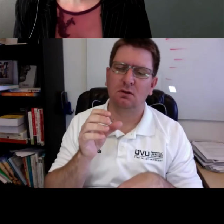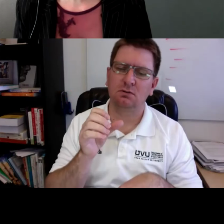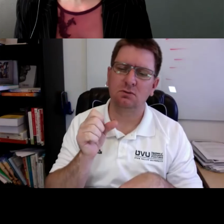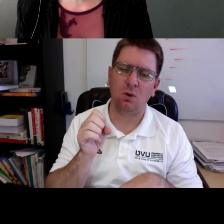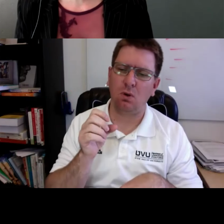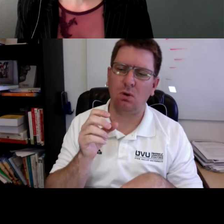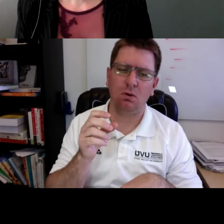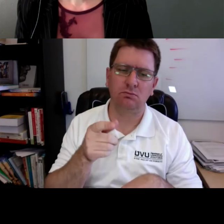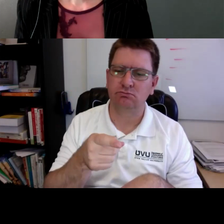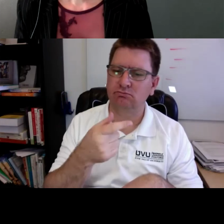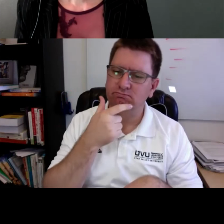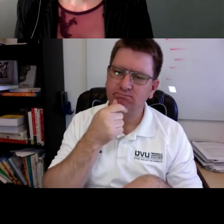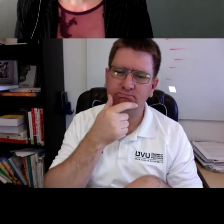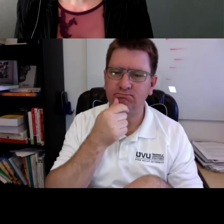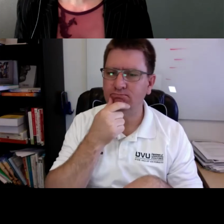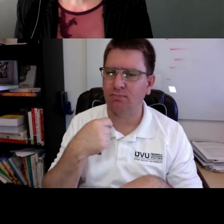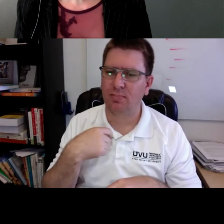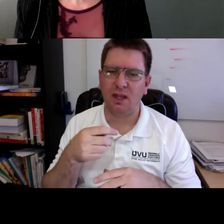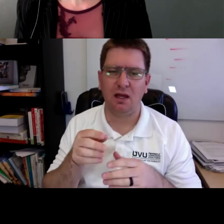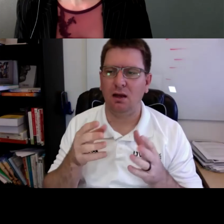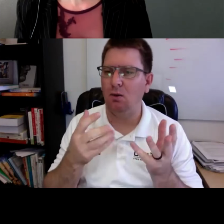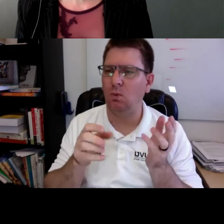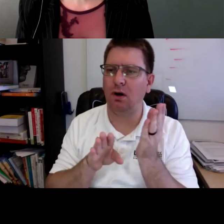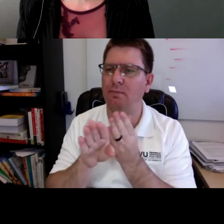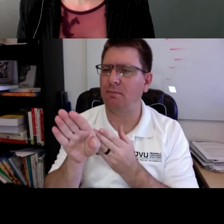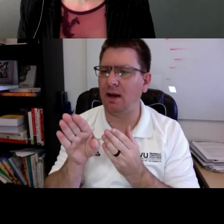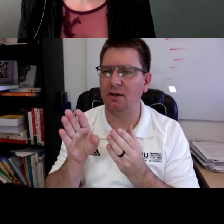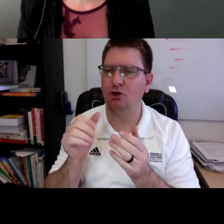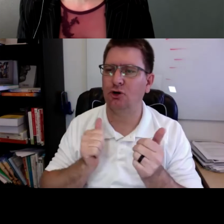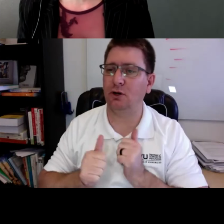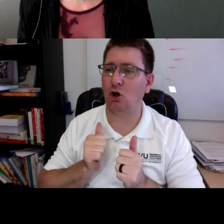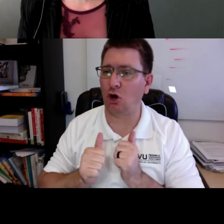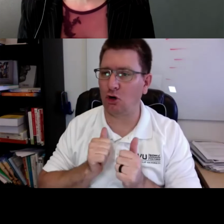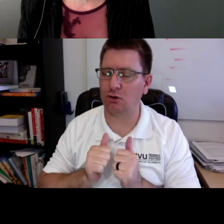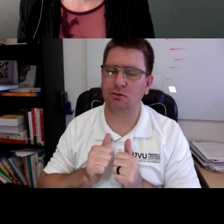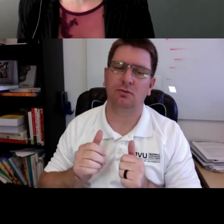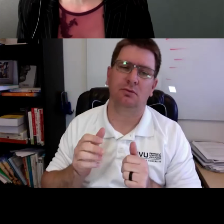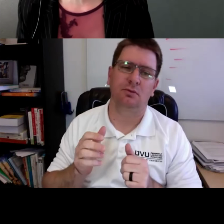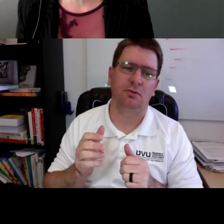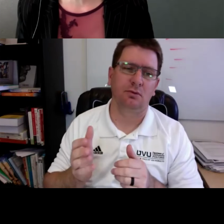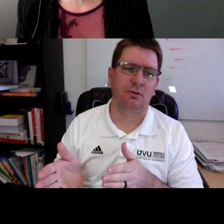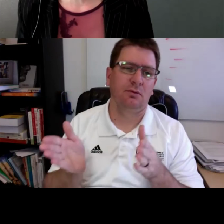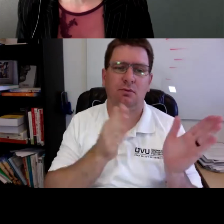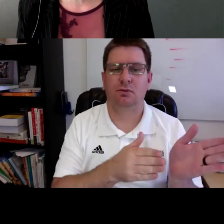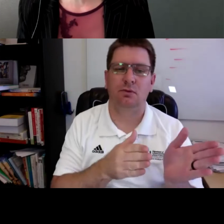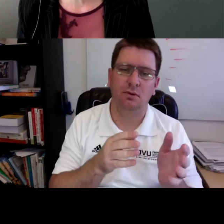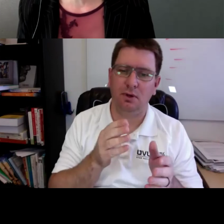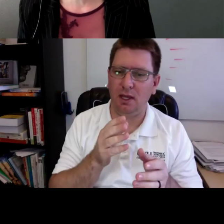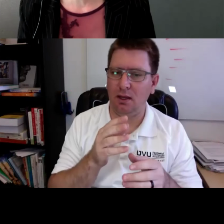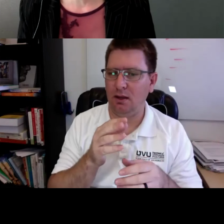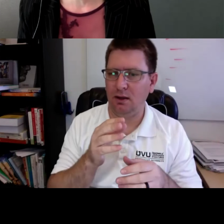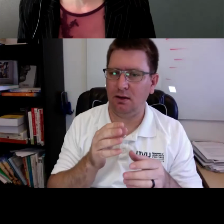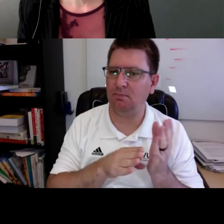create the major. So if you are like, gosh, I want to major in